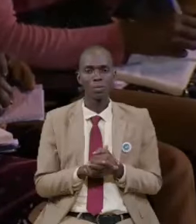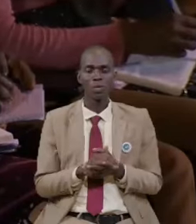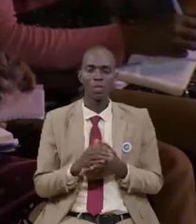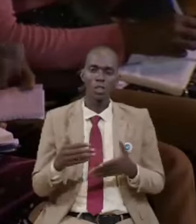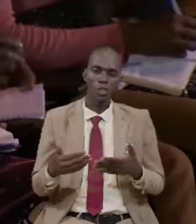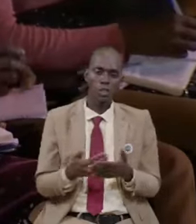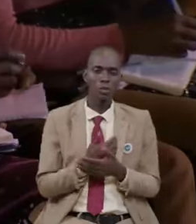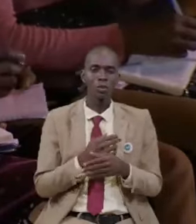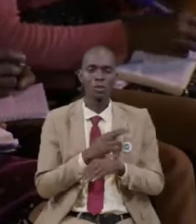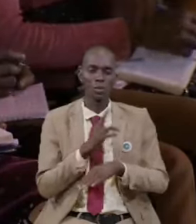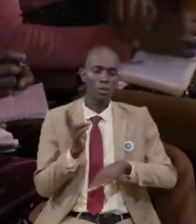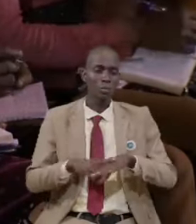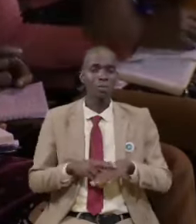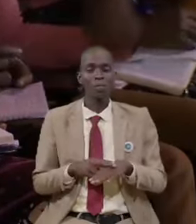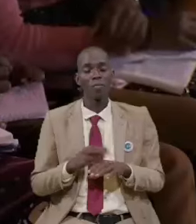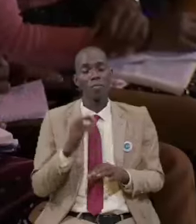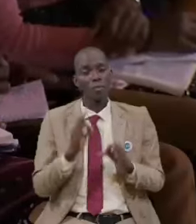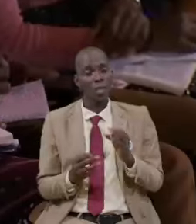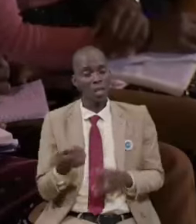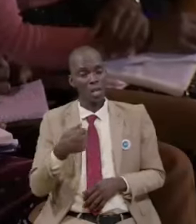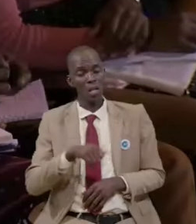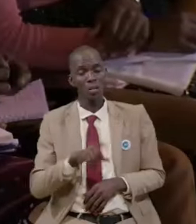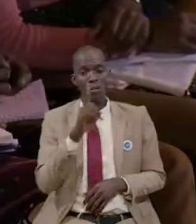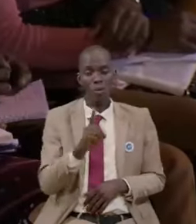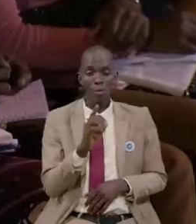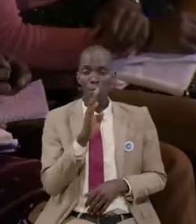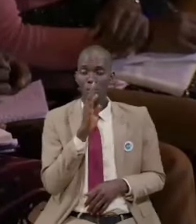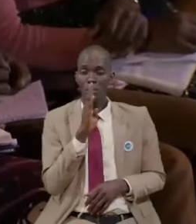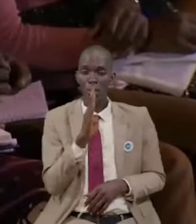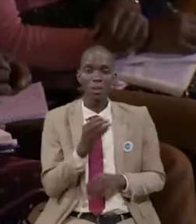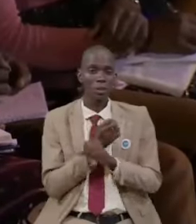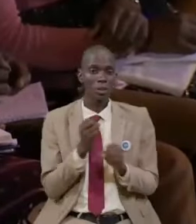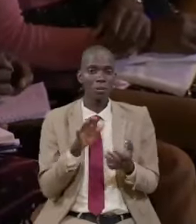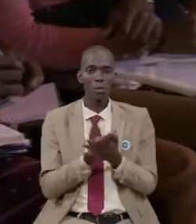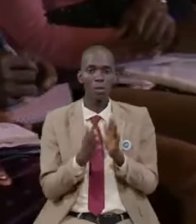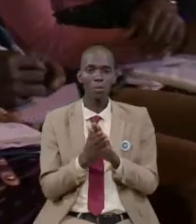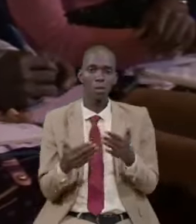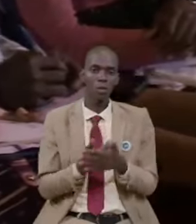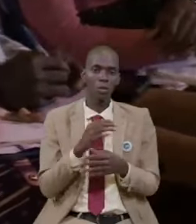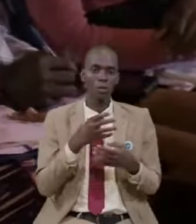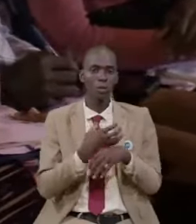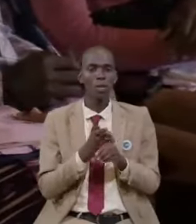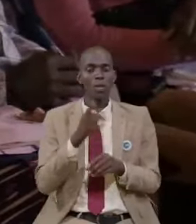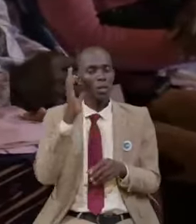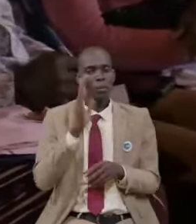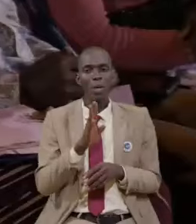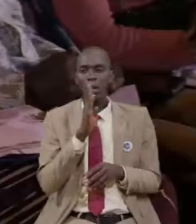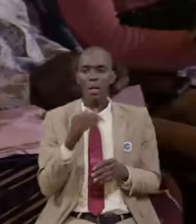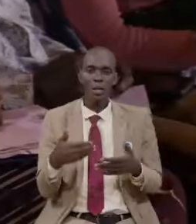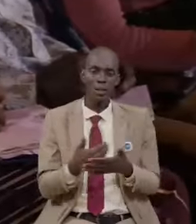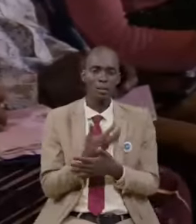man be in Christ, is a new creature. You'll be a new creature in Jesus' name. You